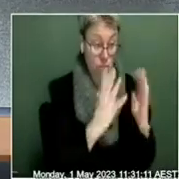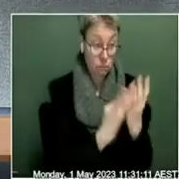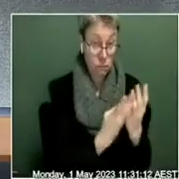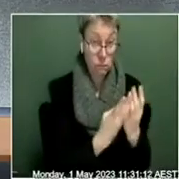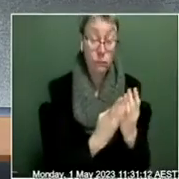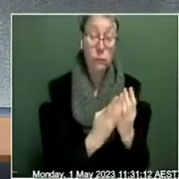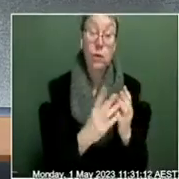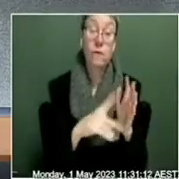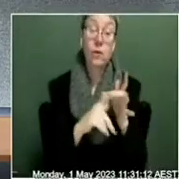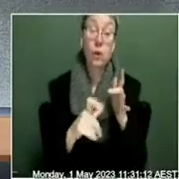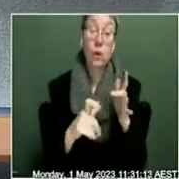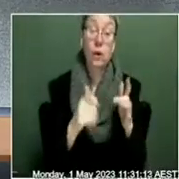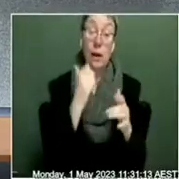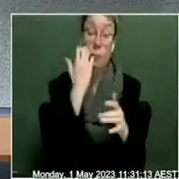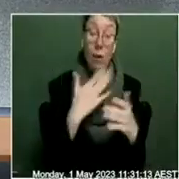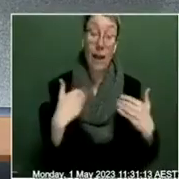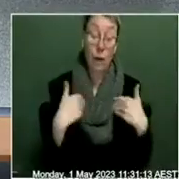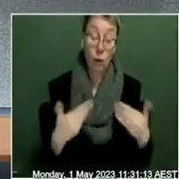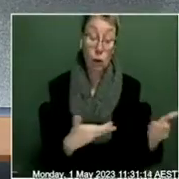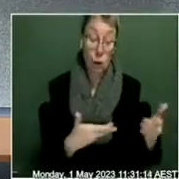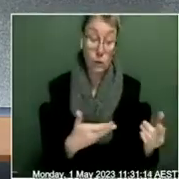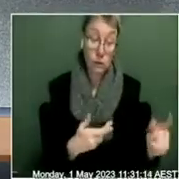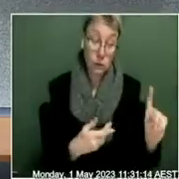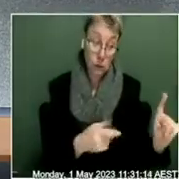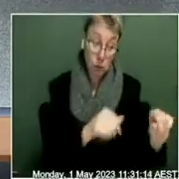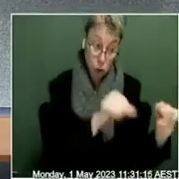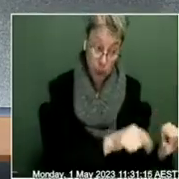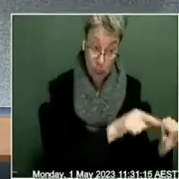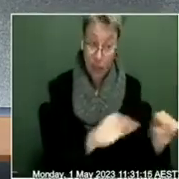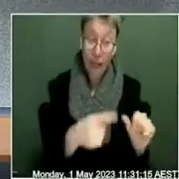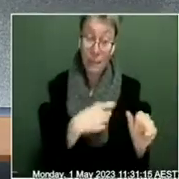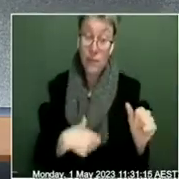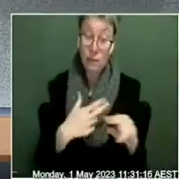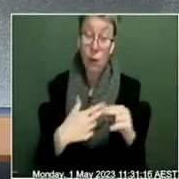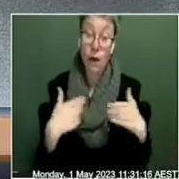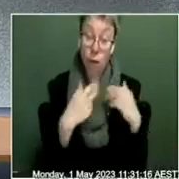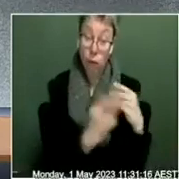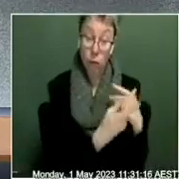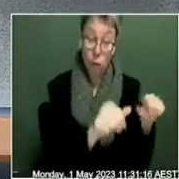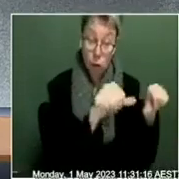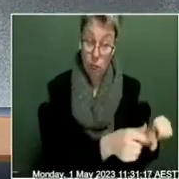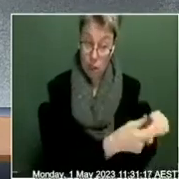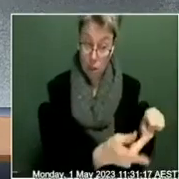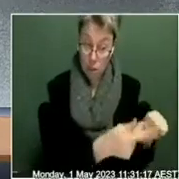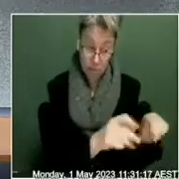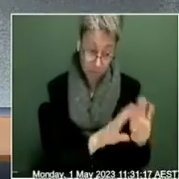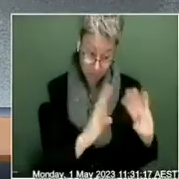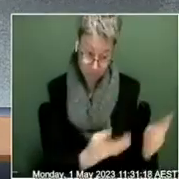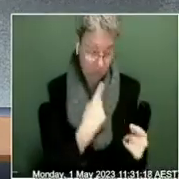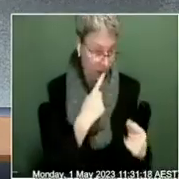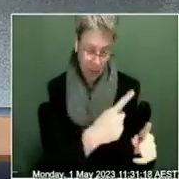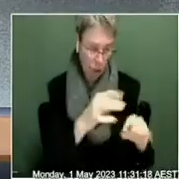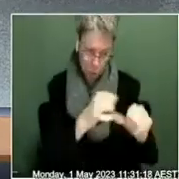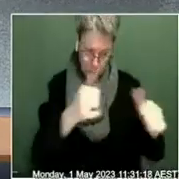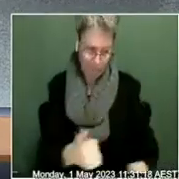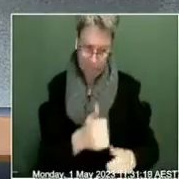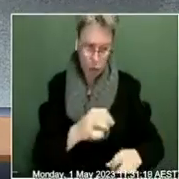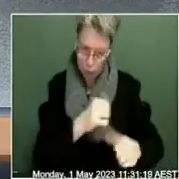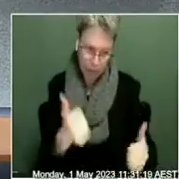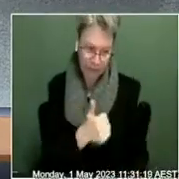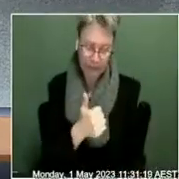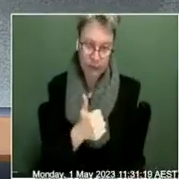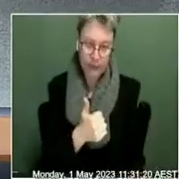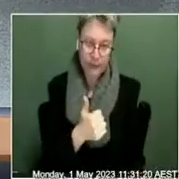about it not being good enough. So we've developed, we've got the forum, and that forum has developed a partnership agreement